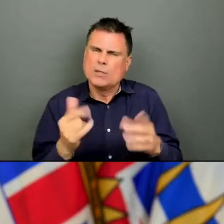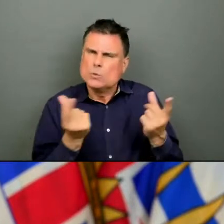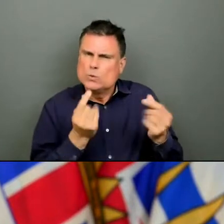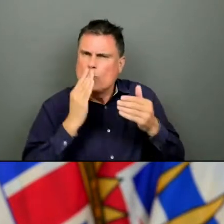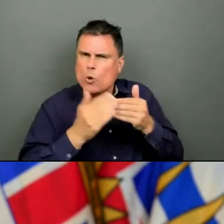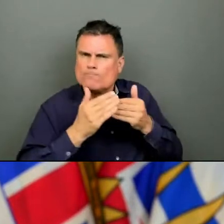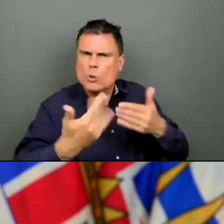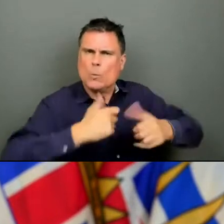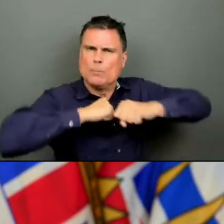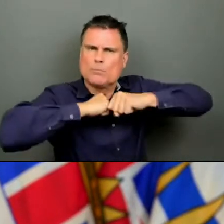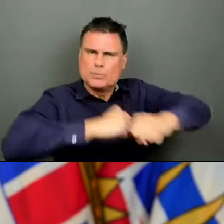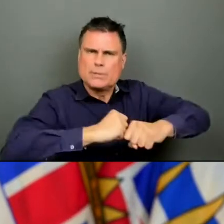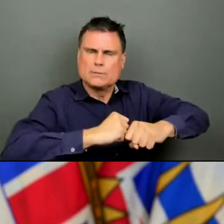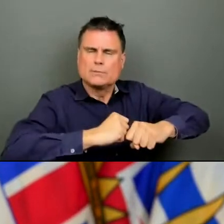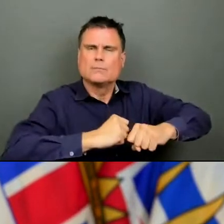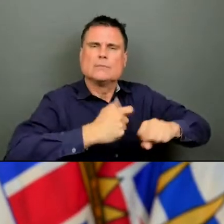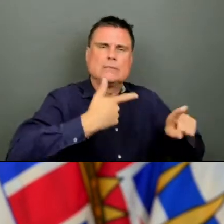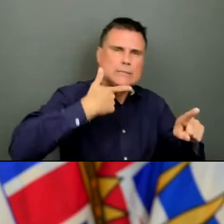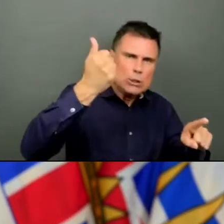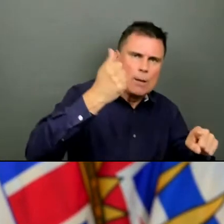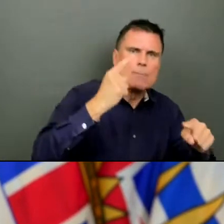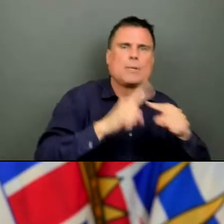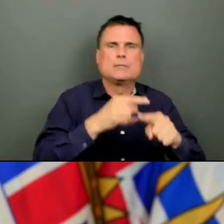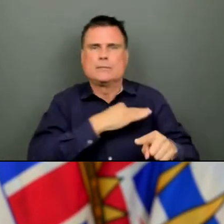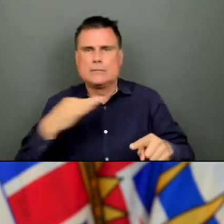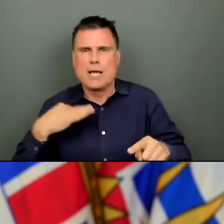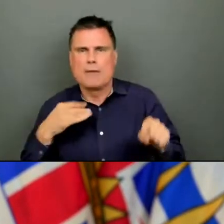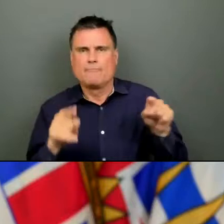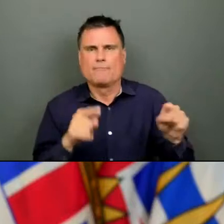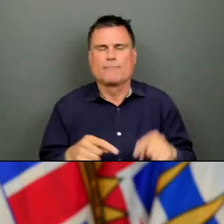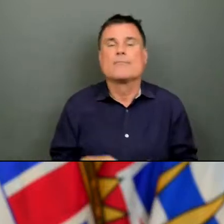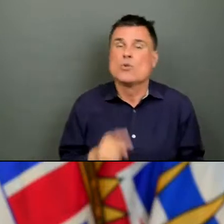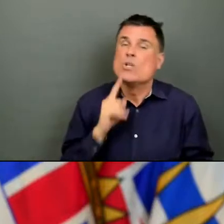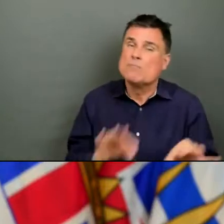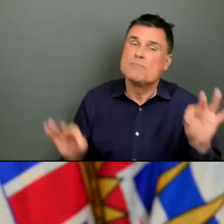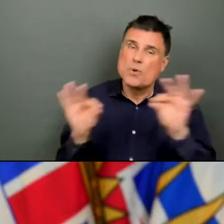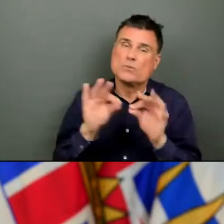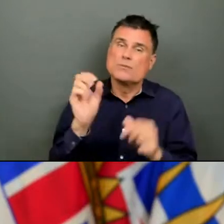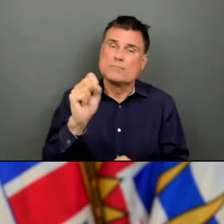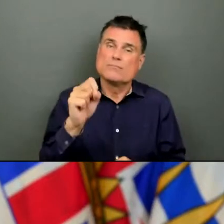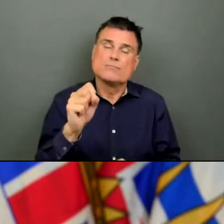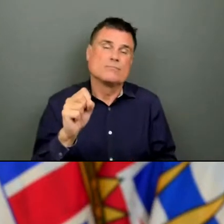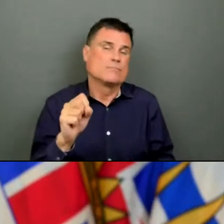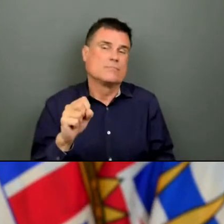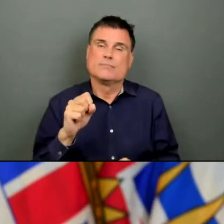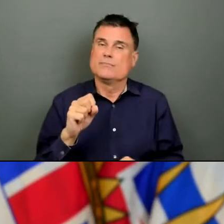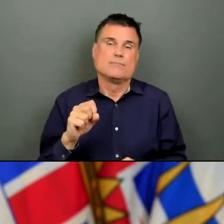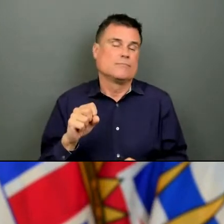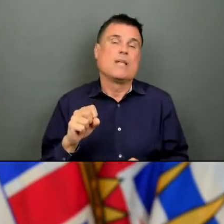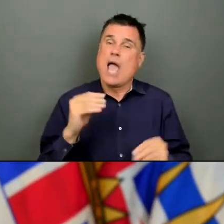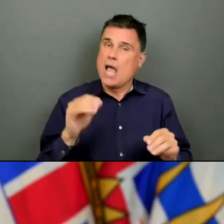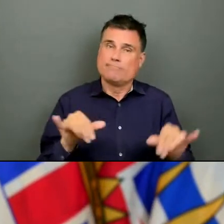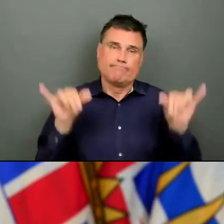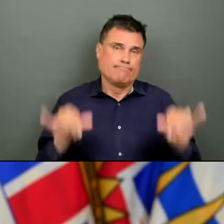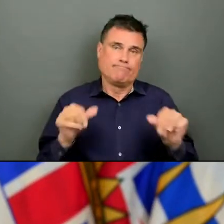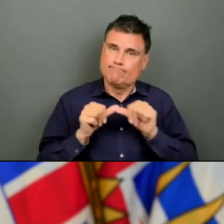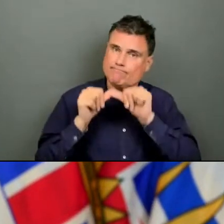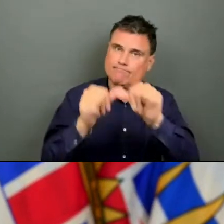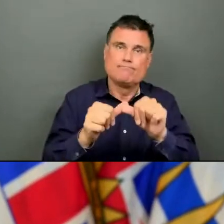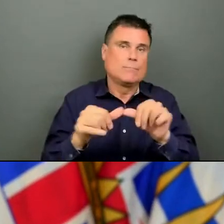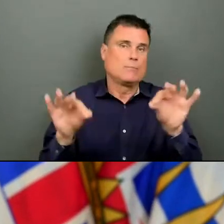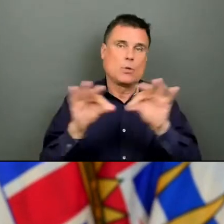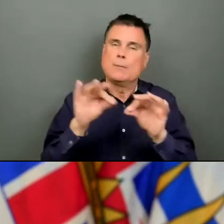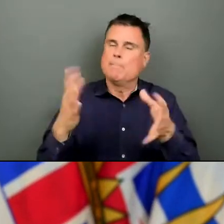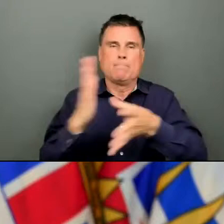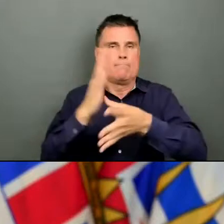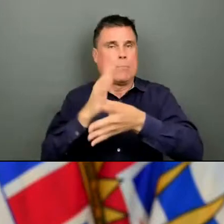it's incredibly important, and it continues to be incredibly important that we do that immunization in long-term care